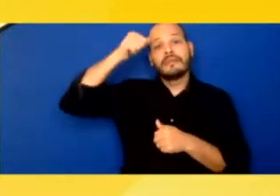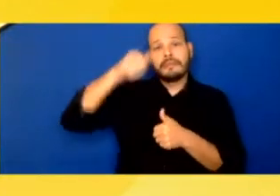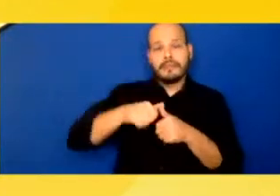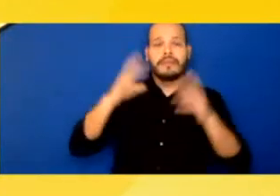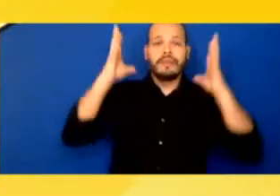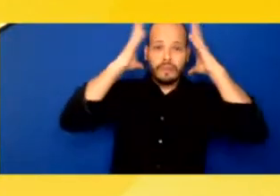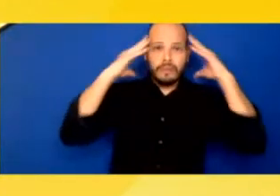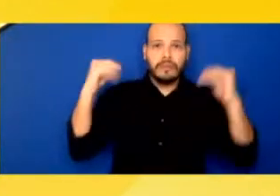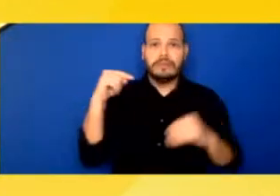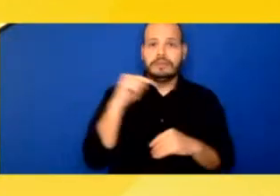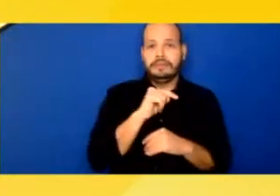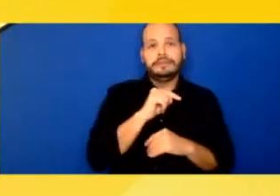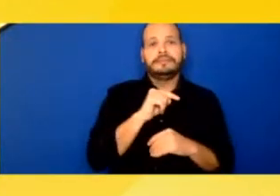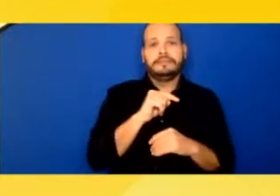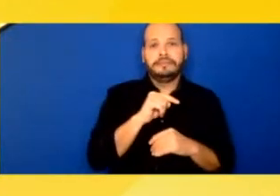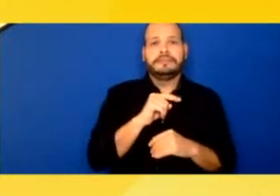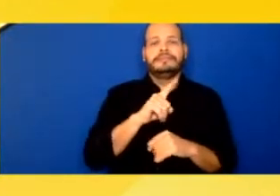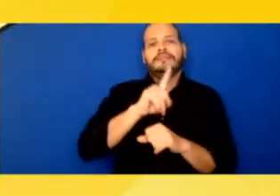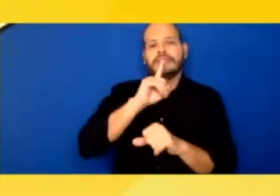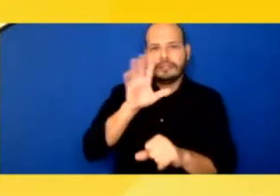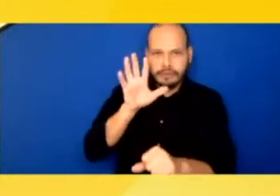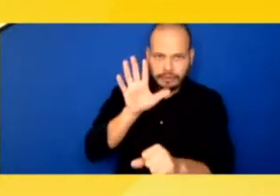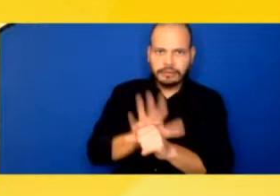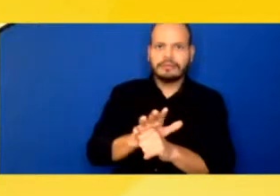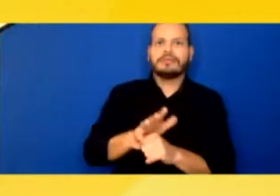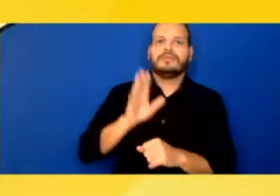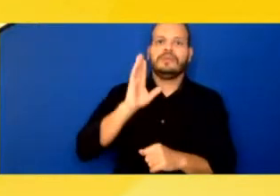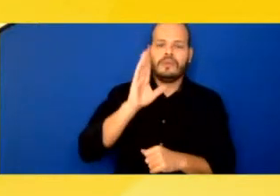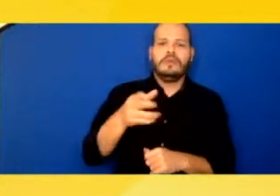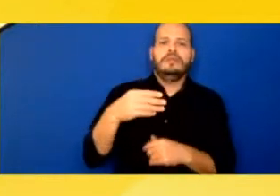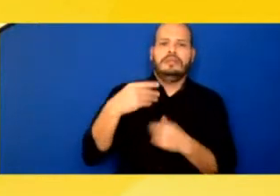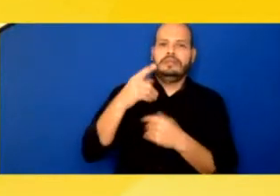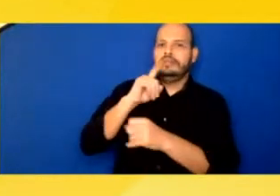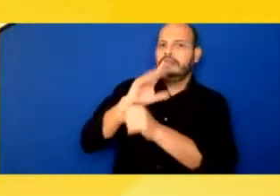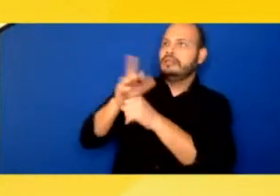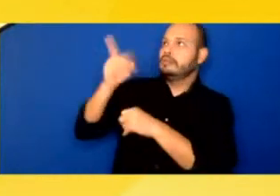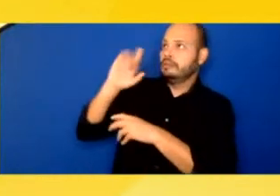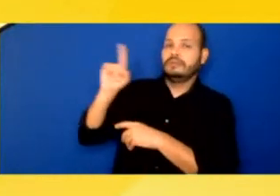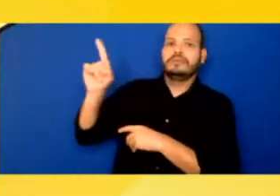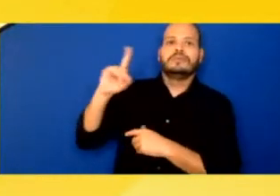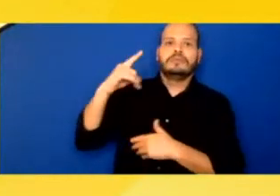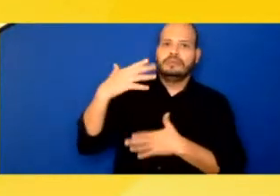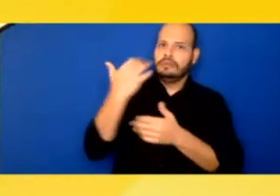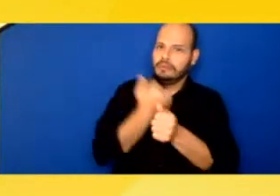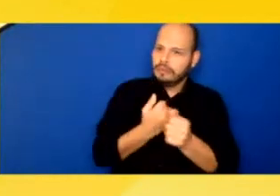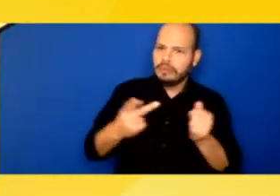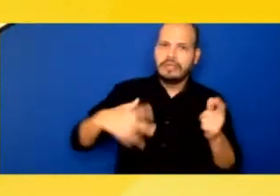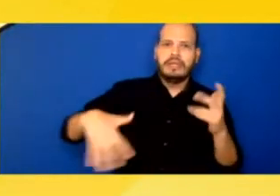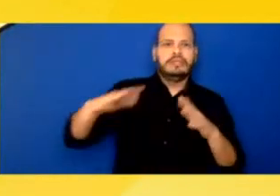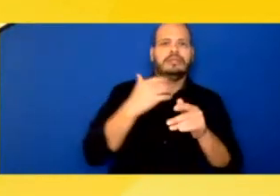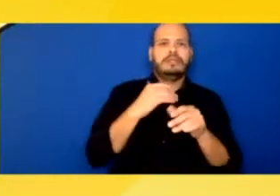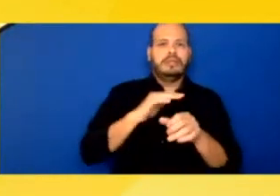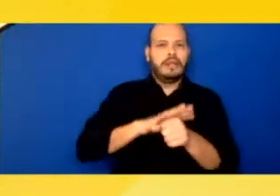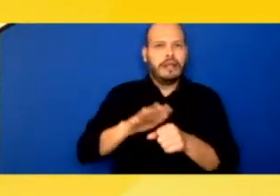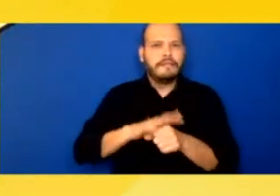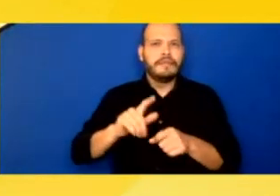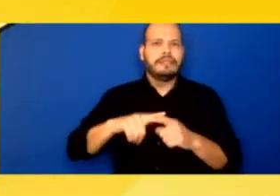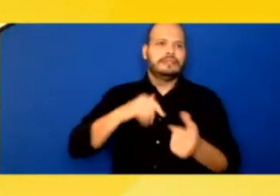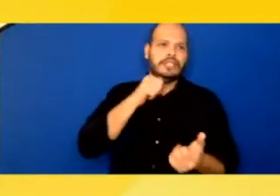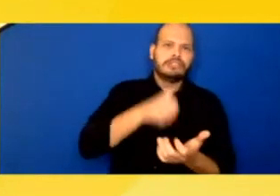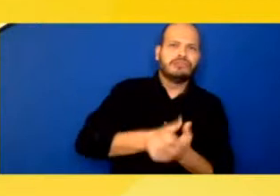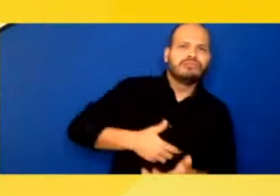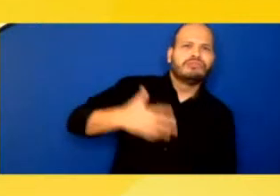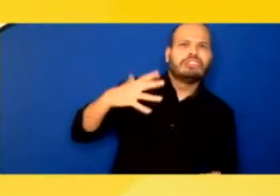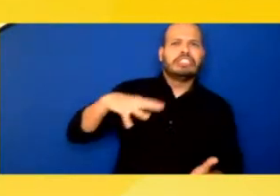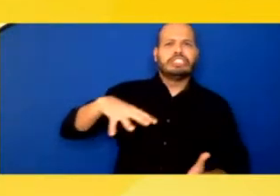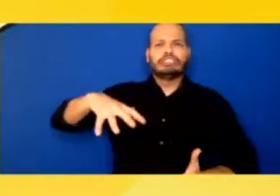all, that all may have enough, no one too much, no one too little. We are called to dedicate